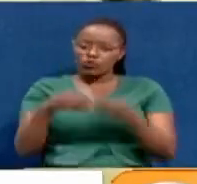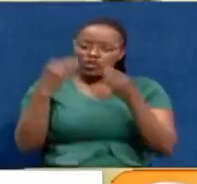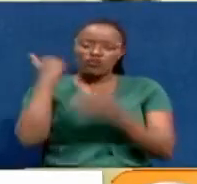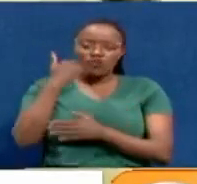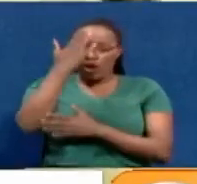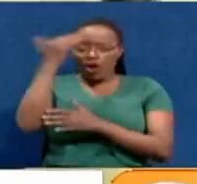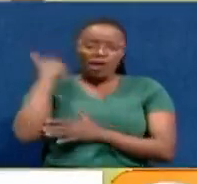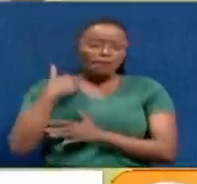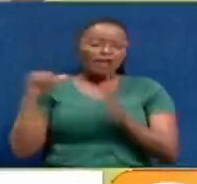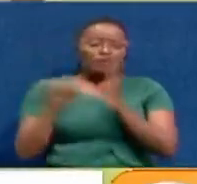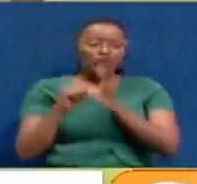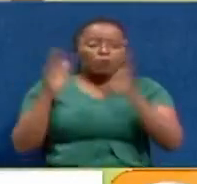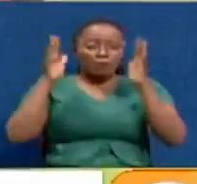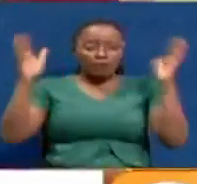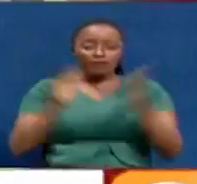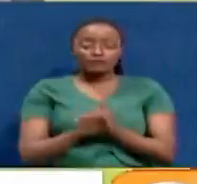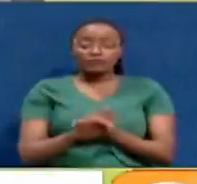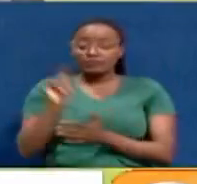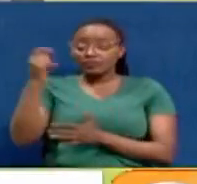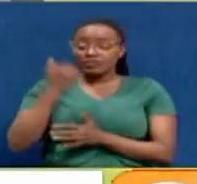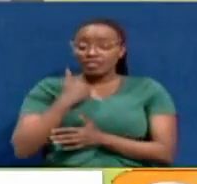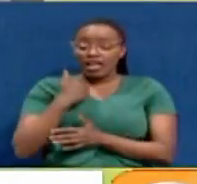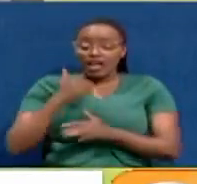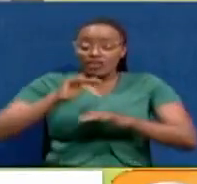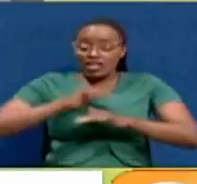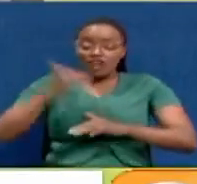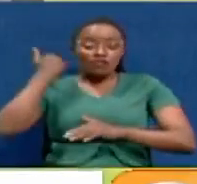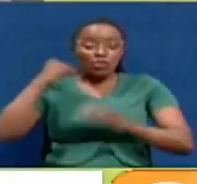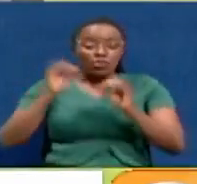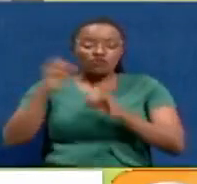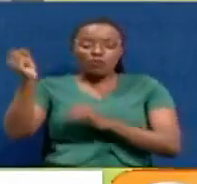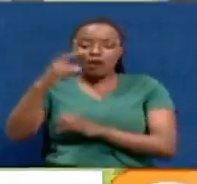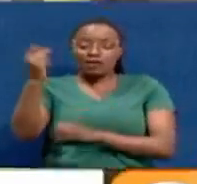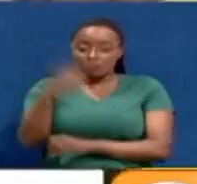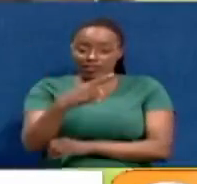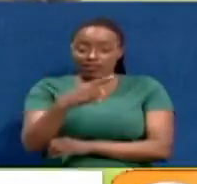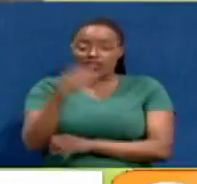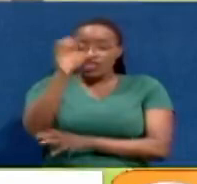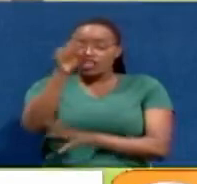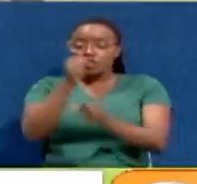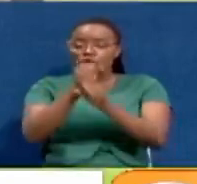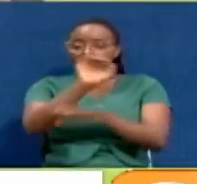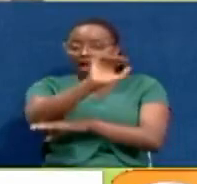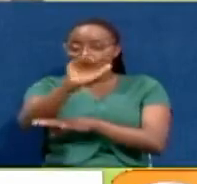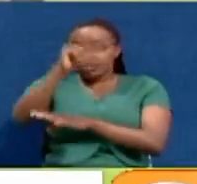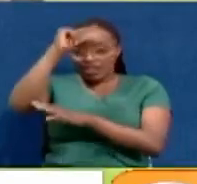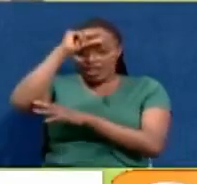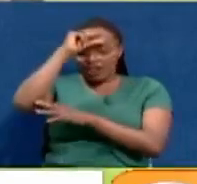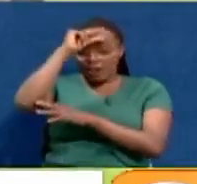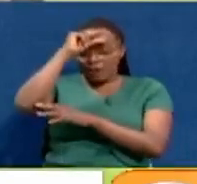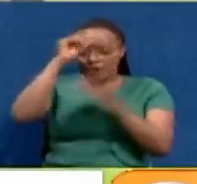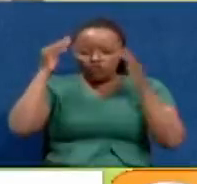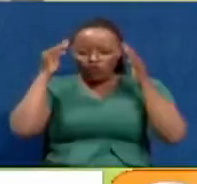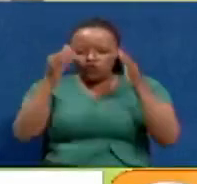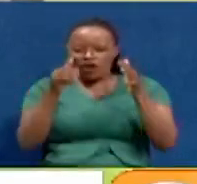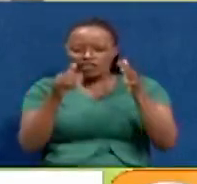Dam is the problem here. With the country having suffered acute blood shortage for months on end, stakeholders are now calling on the government to